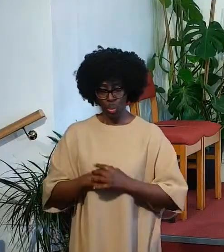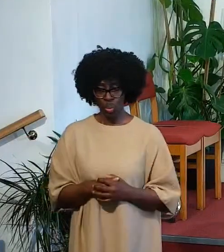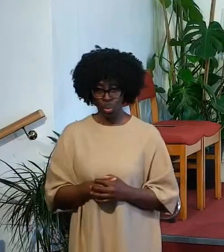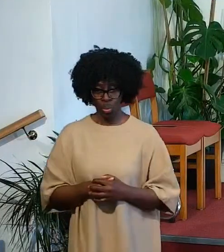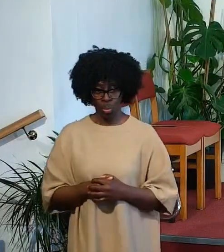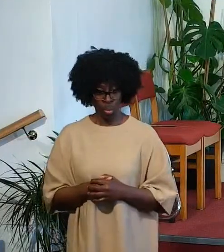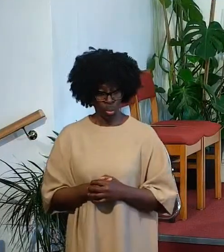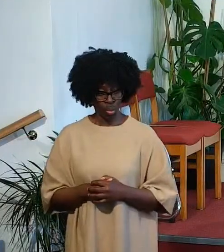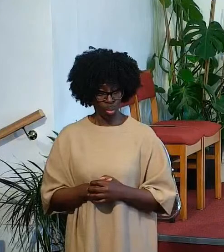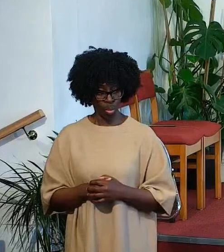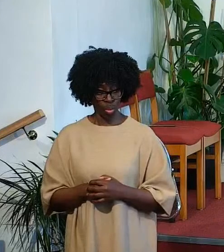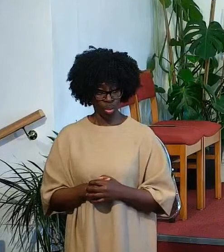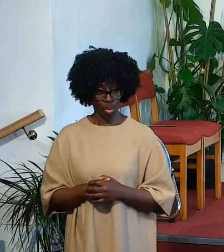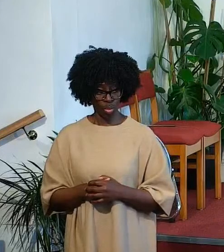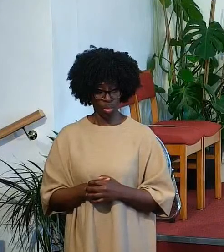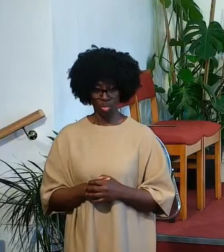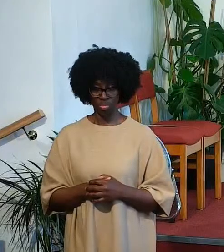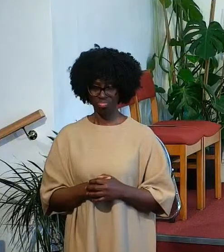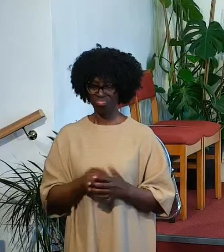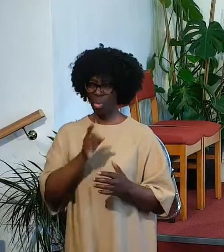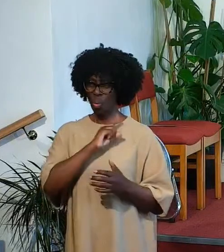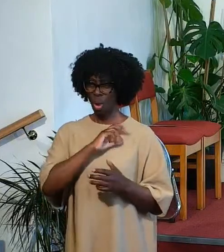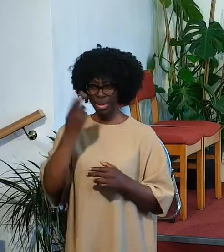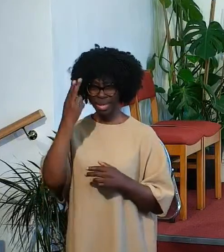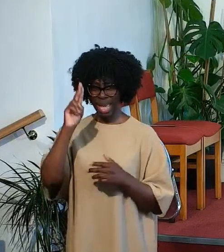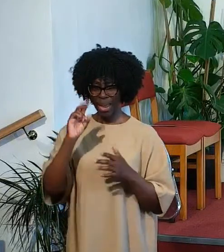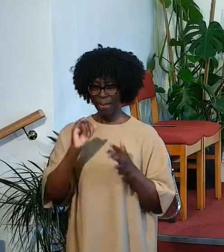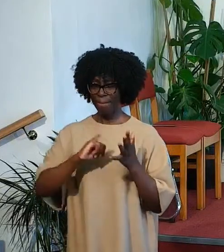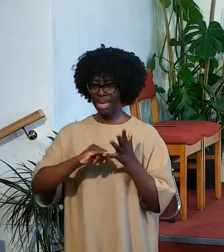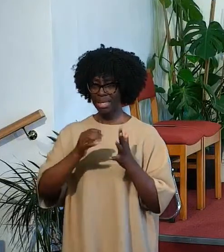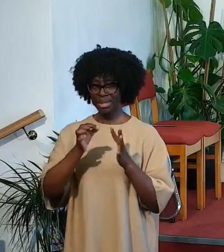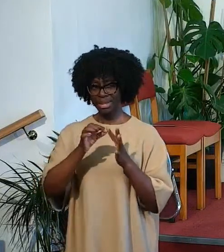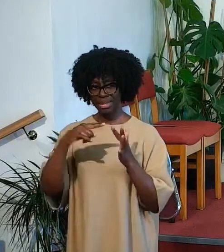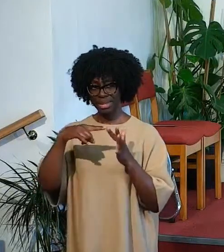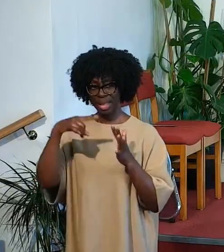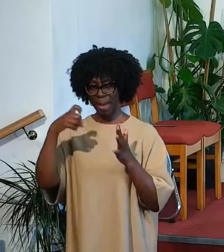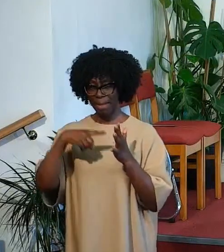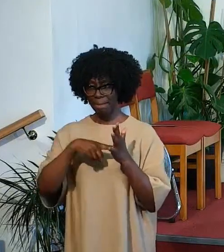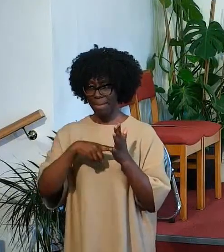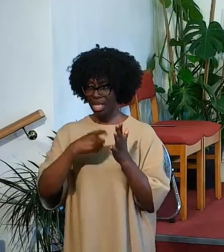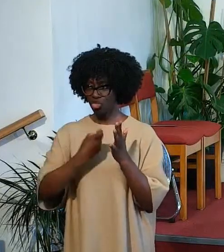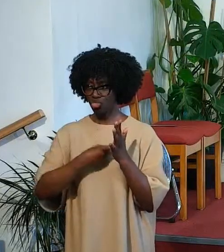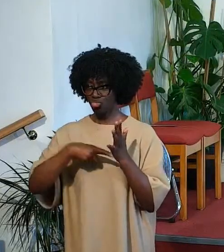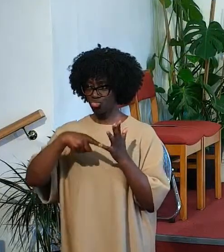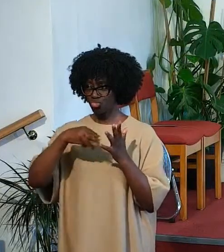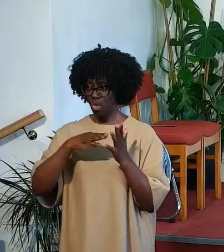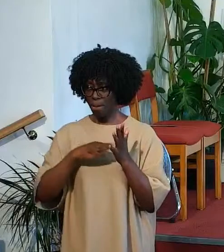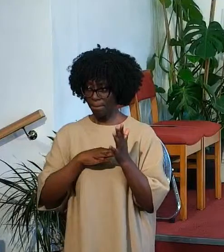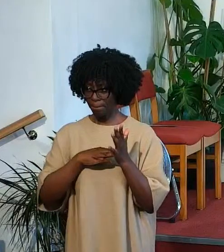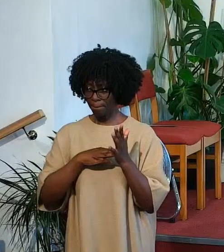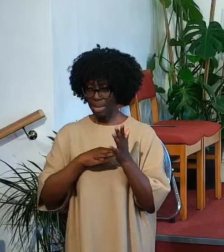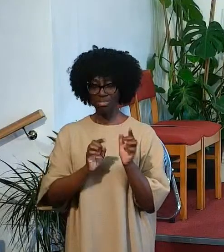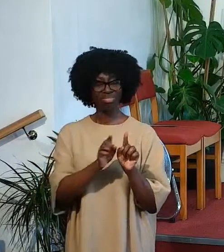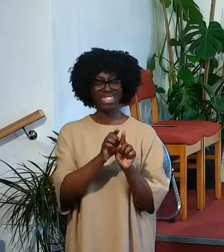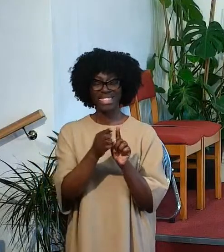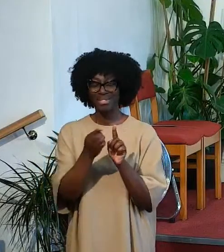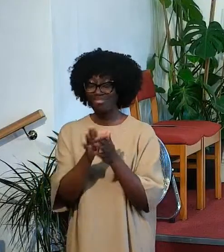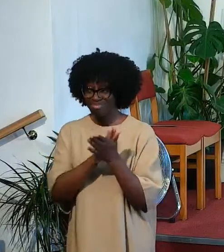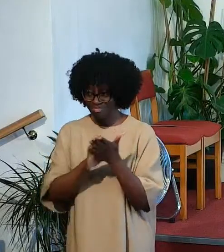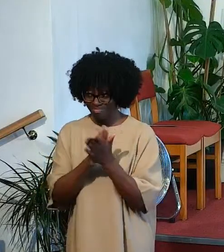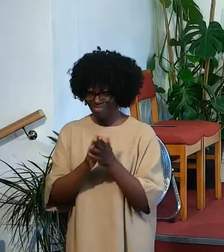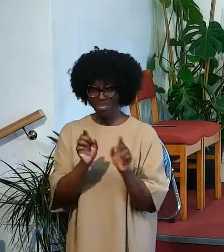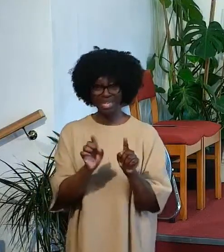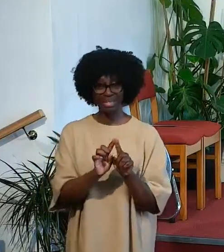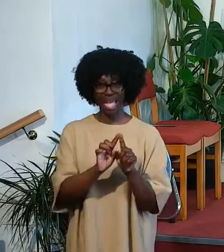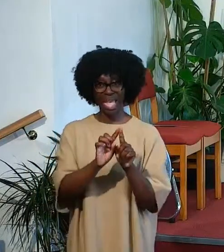it's now classed as a spectrum, there are different degrees of autism. So you can be, and in the general